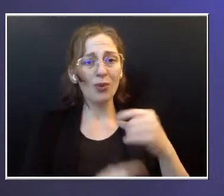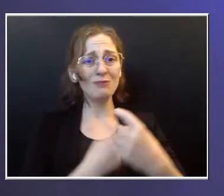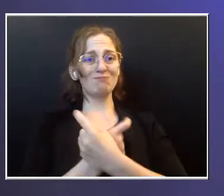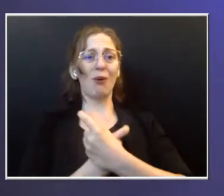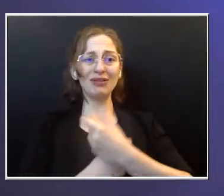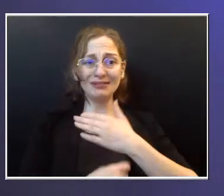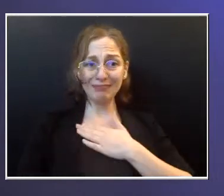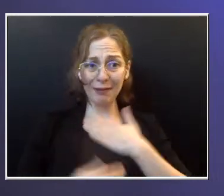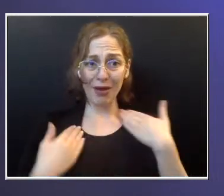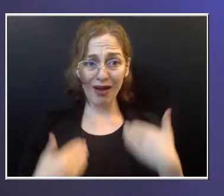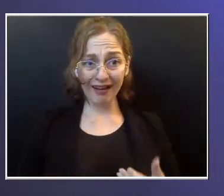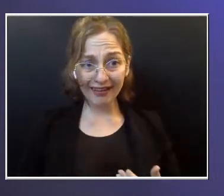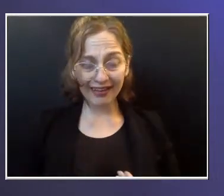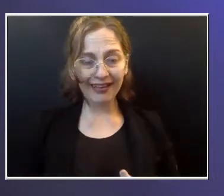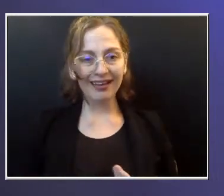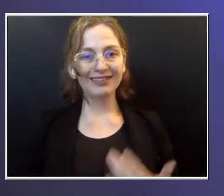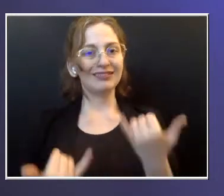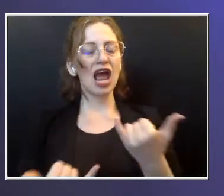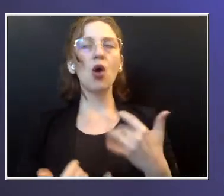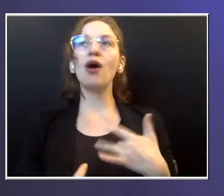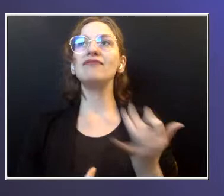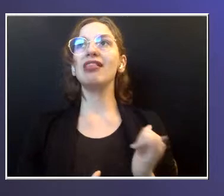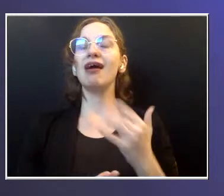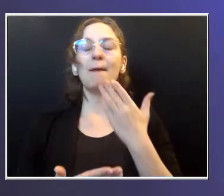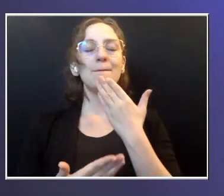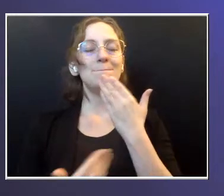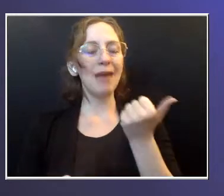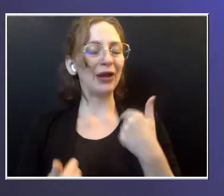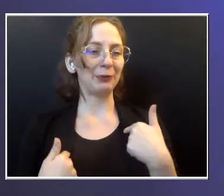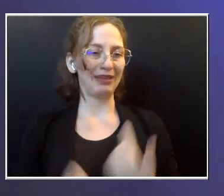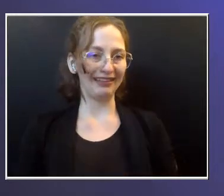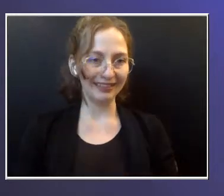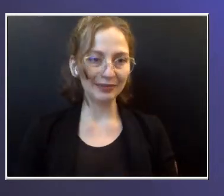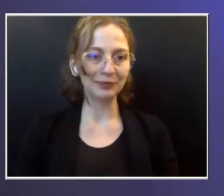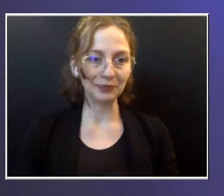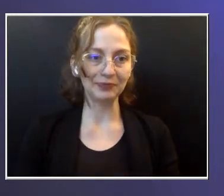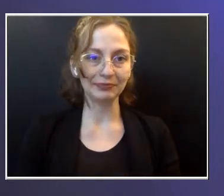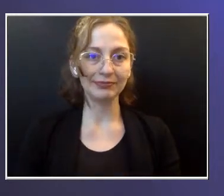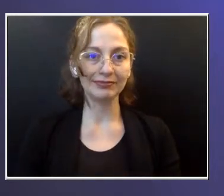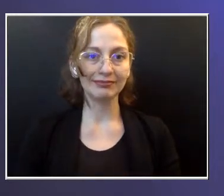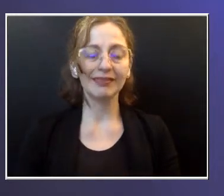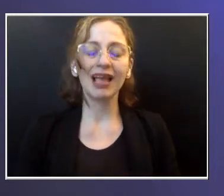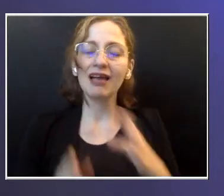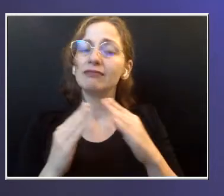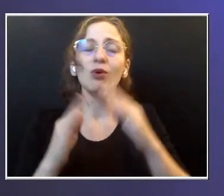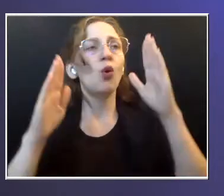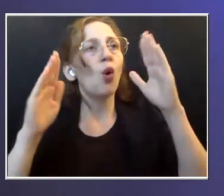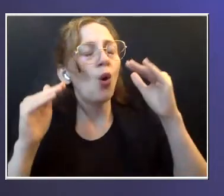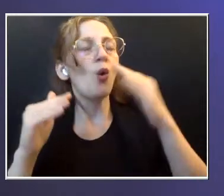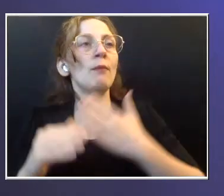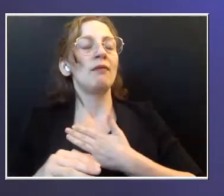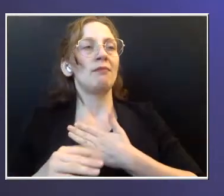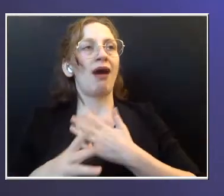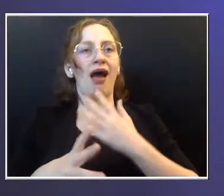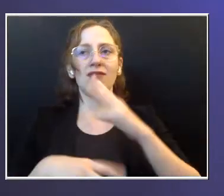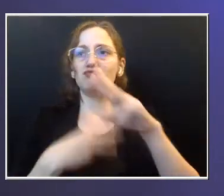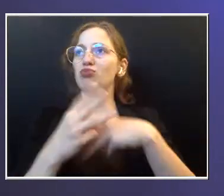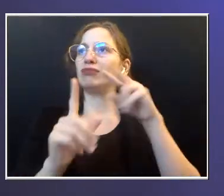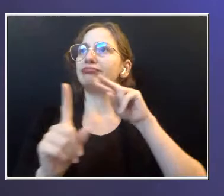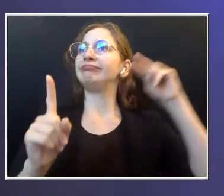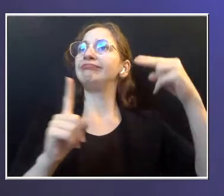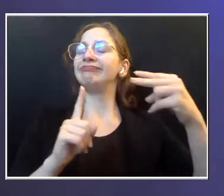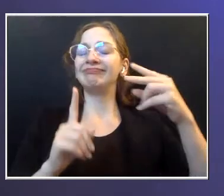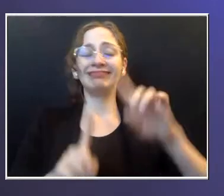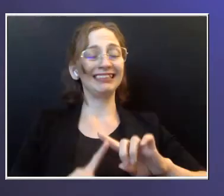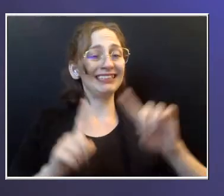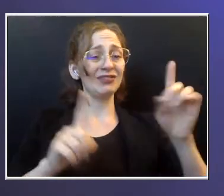now. I just feel full of so much hope, and I have a whole new outlook on life, and the team here has really helped